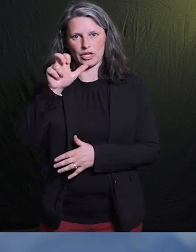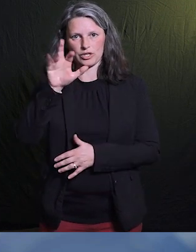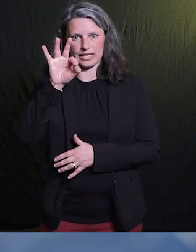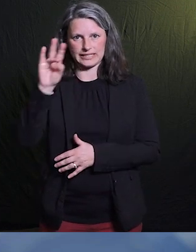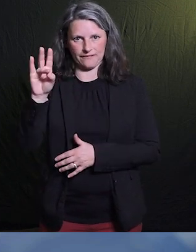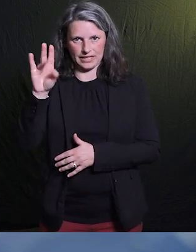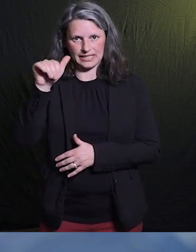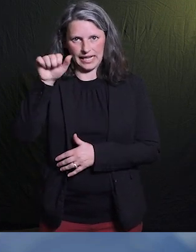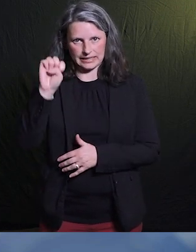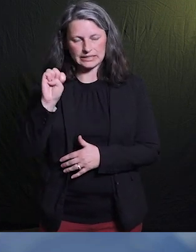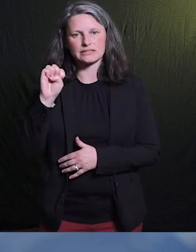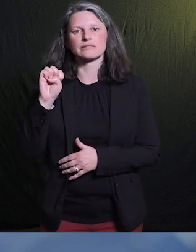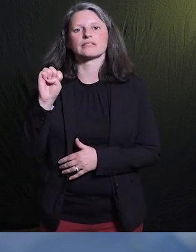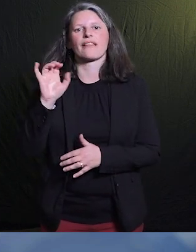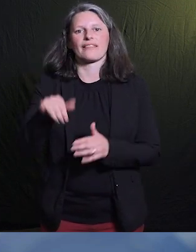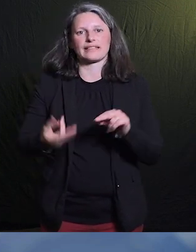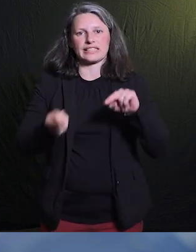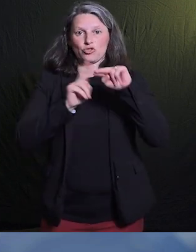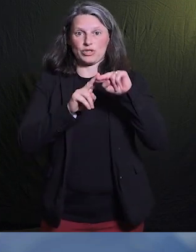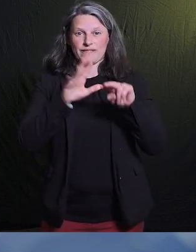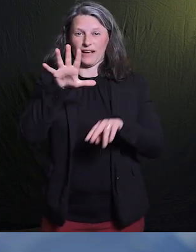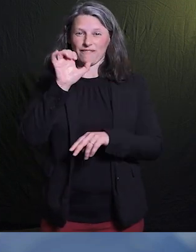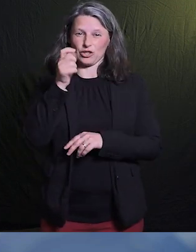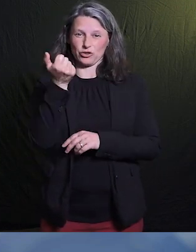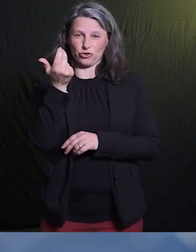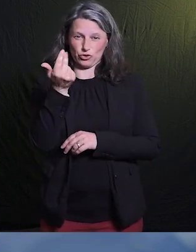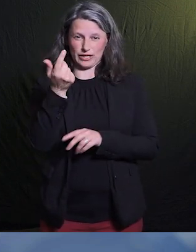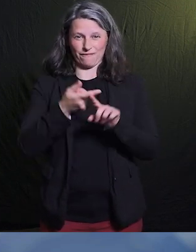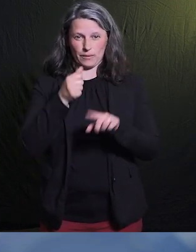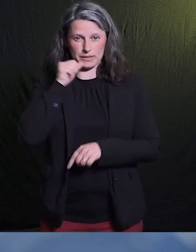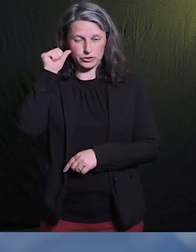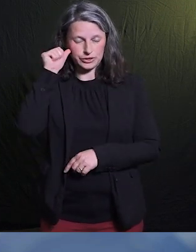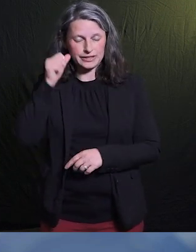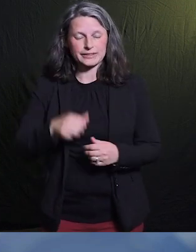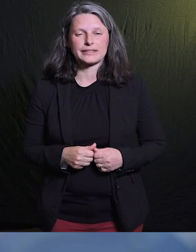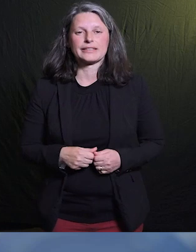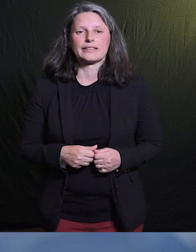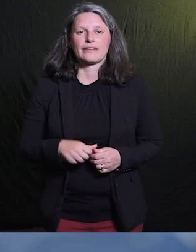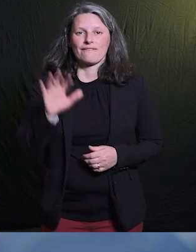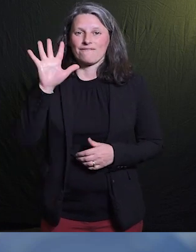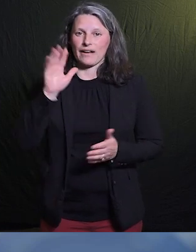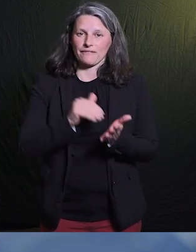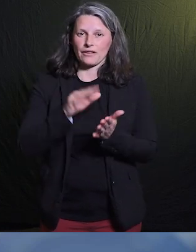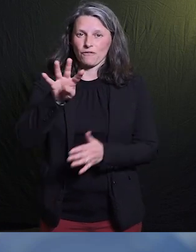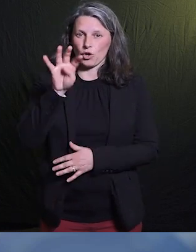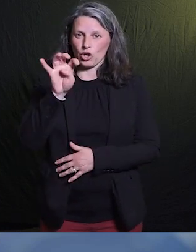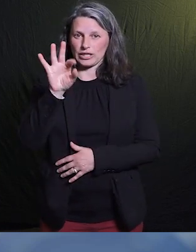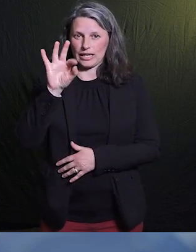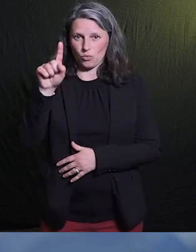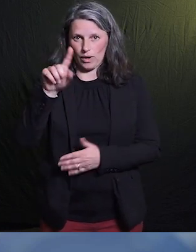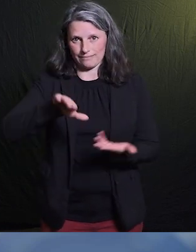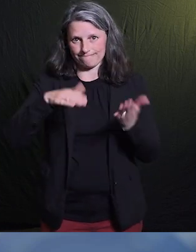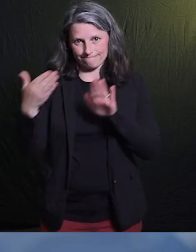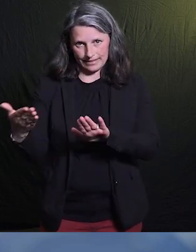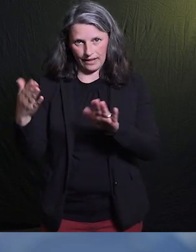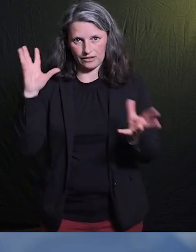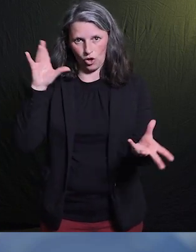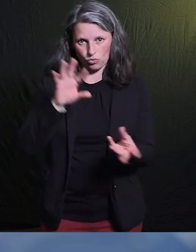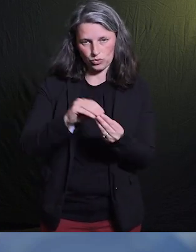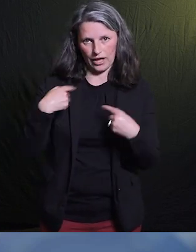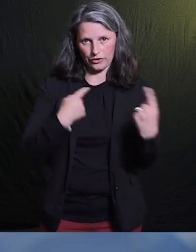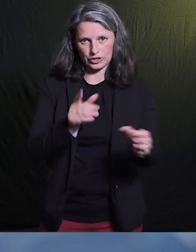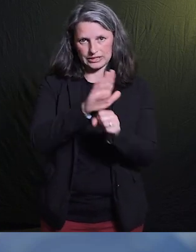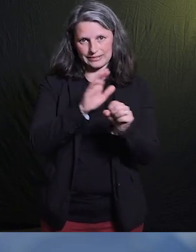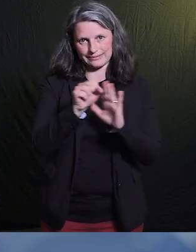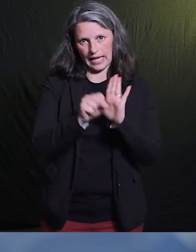57,397 cases. That's an increase of 513 over the previous day, and 5,491 deaths in total